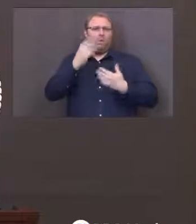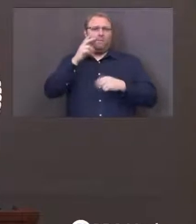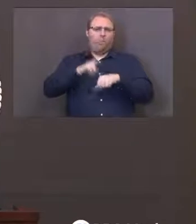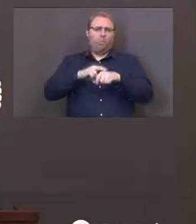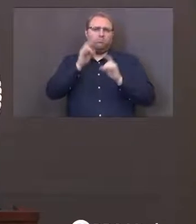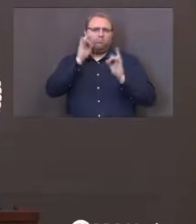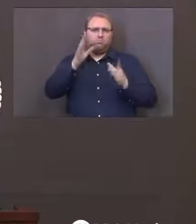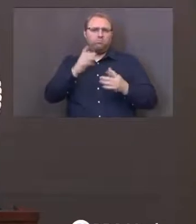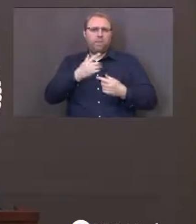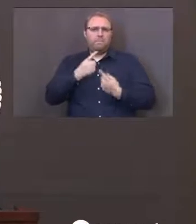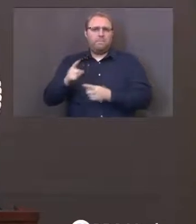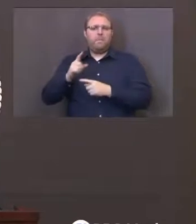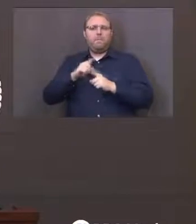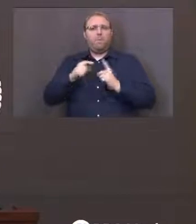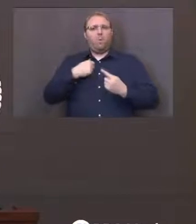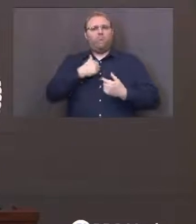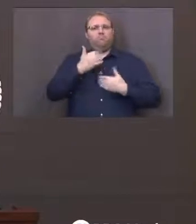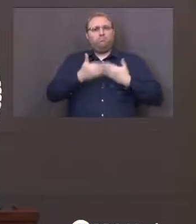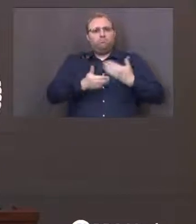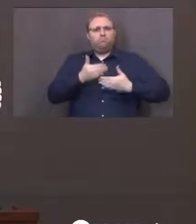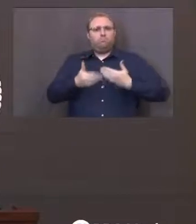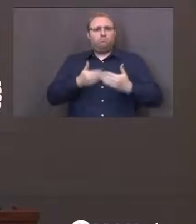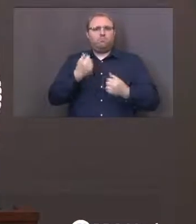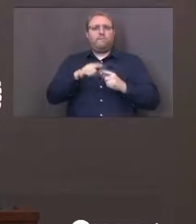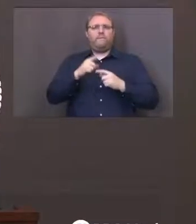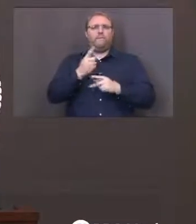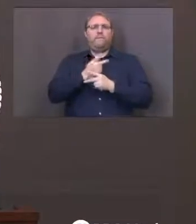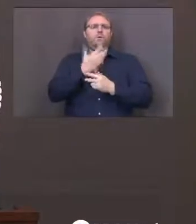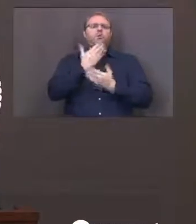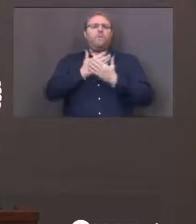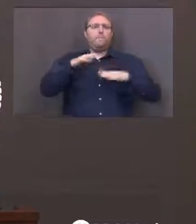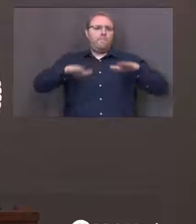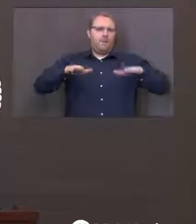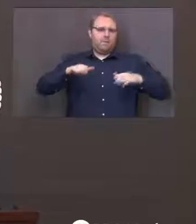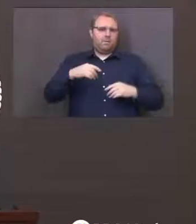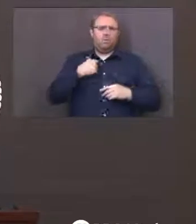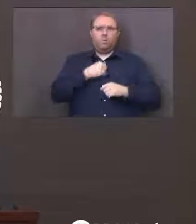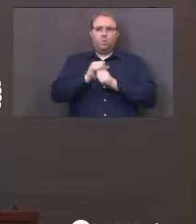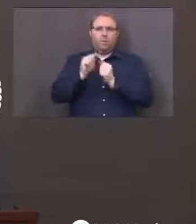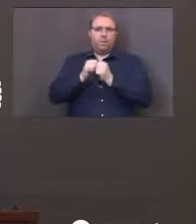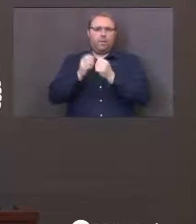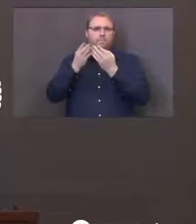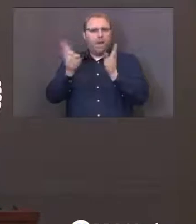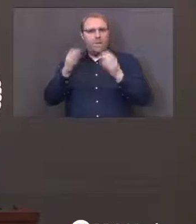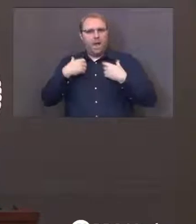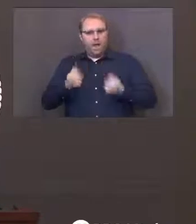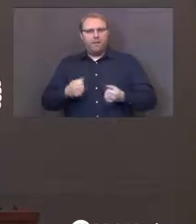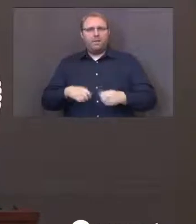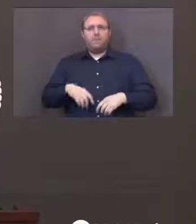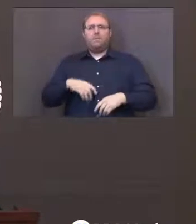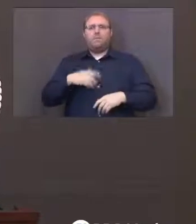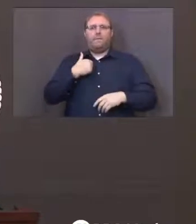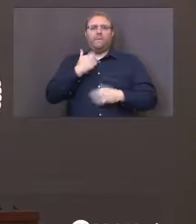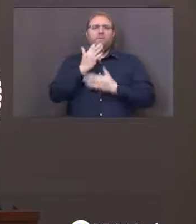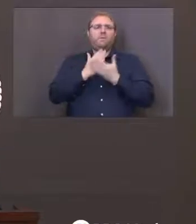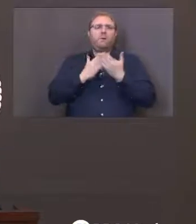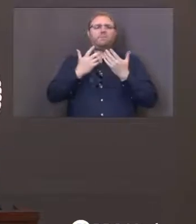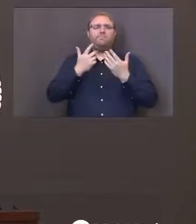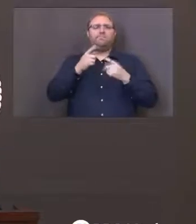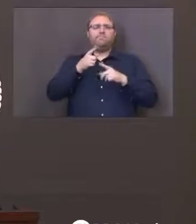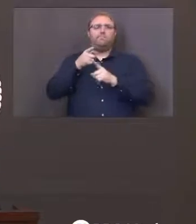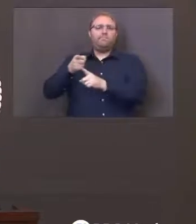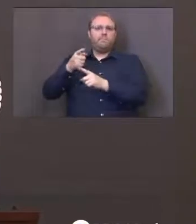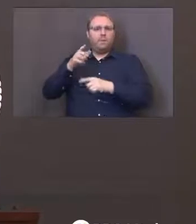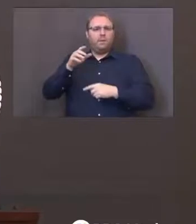we've tried to find that right balance point where we, in fact, are helping with the public health. We have individual responsibility, which